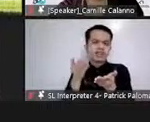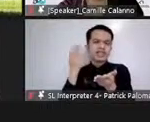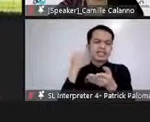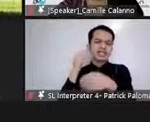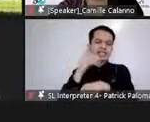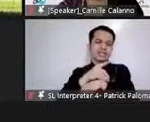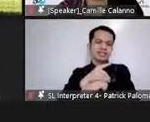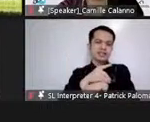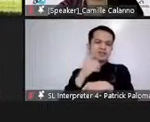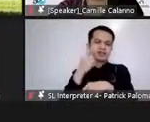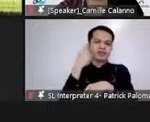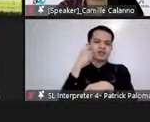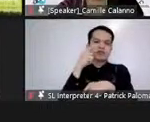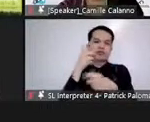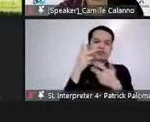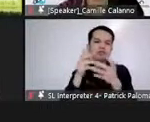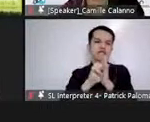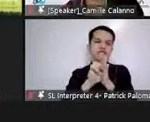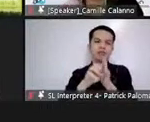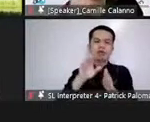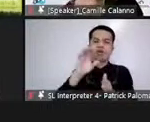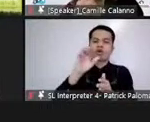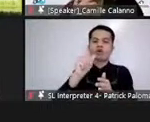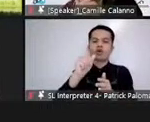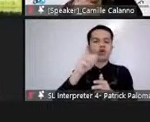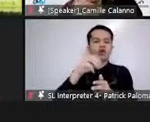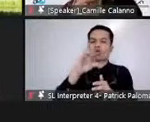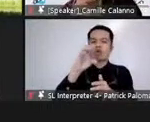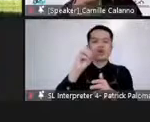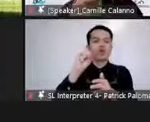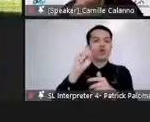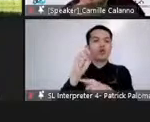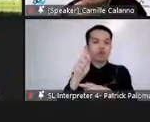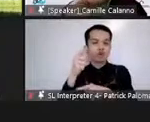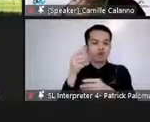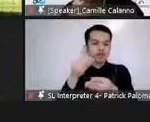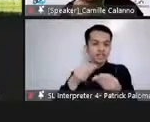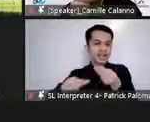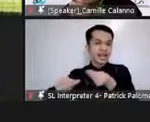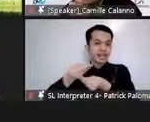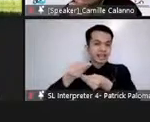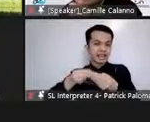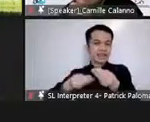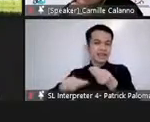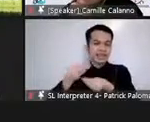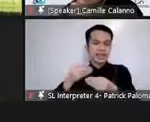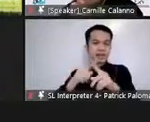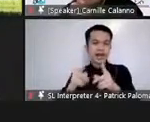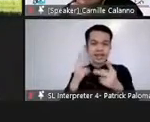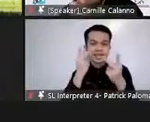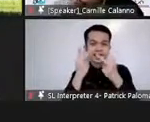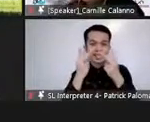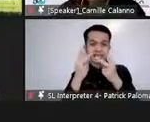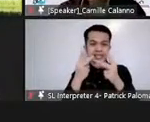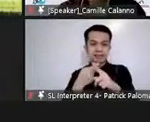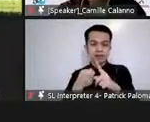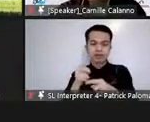say it's only for coastal trading, but as can be seen by